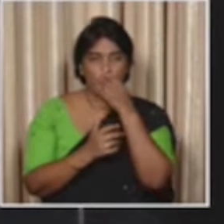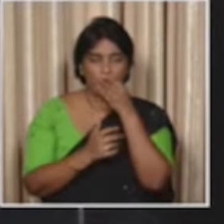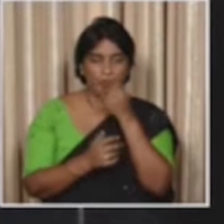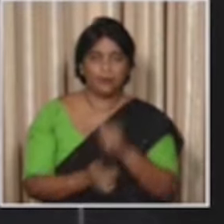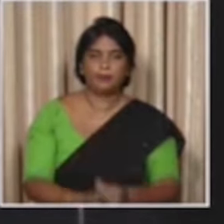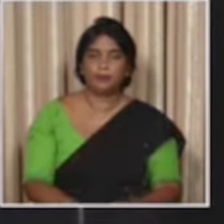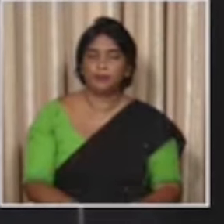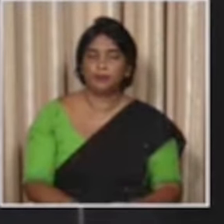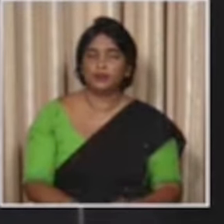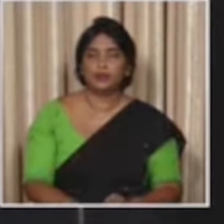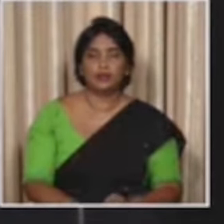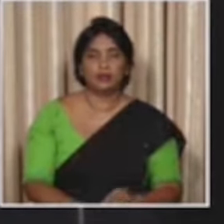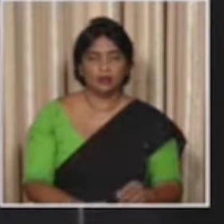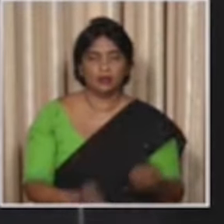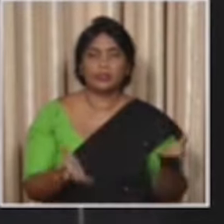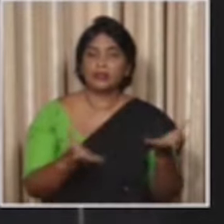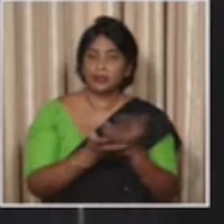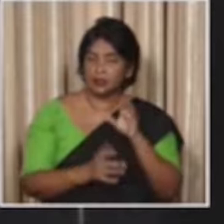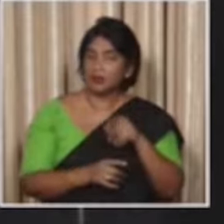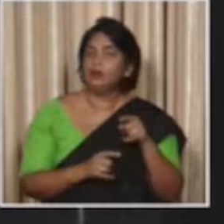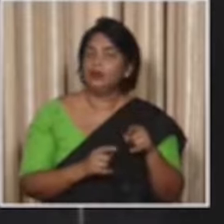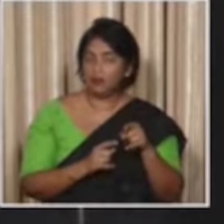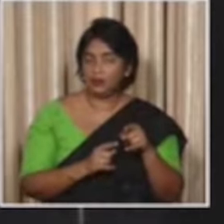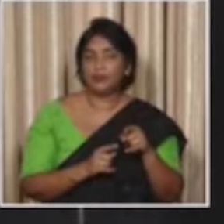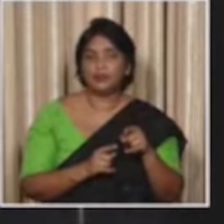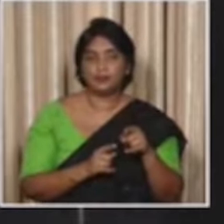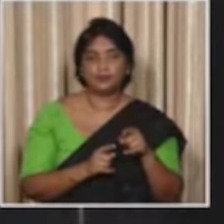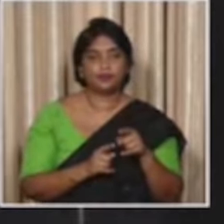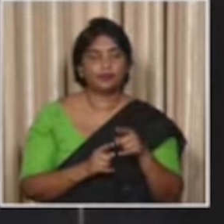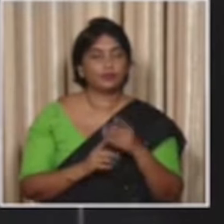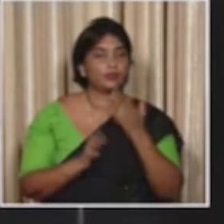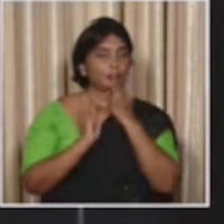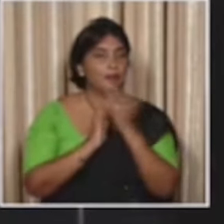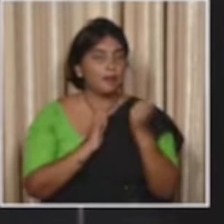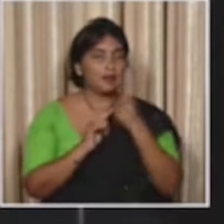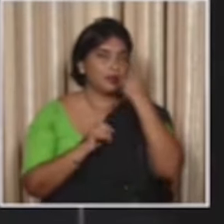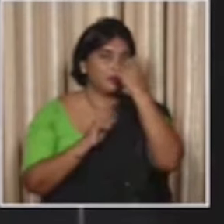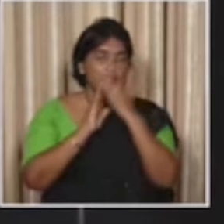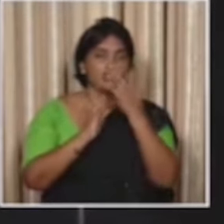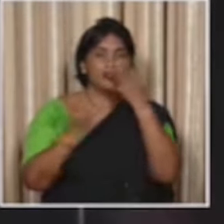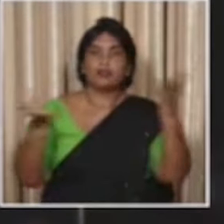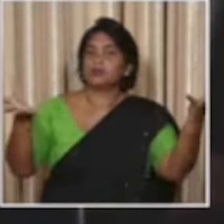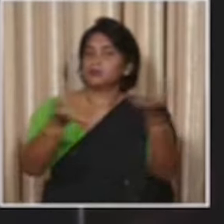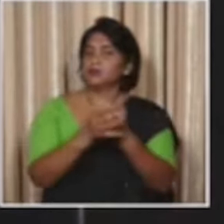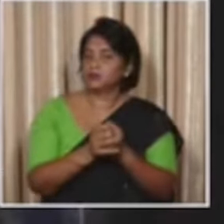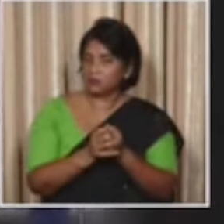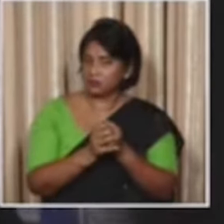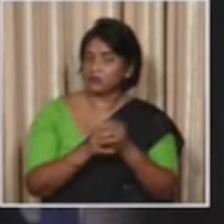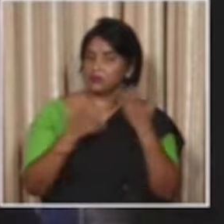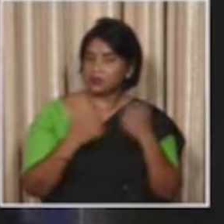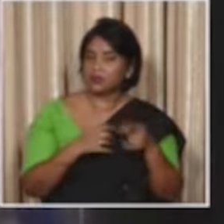from various mosques and schools and various others. Have collected the monies and you are posing a photograph, right? There are